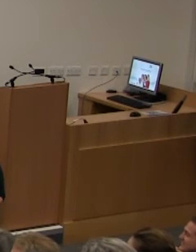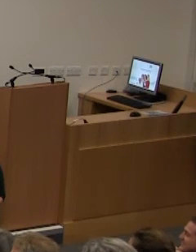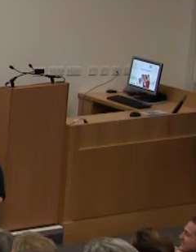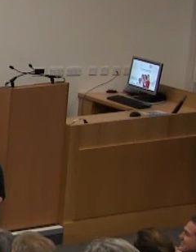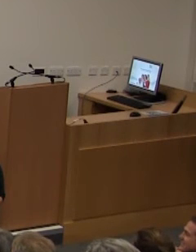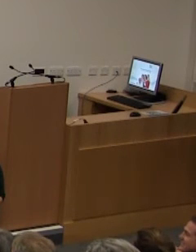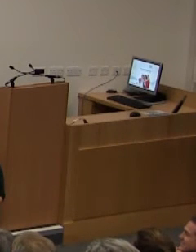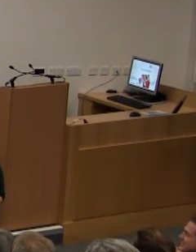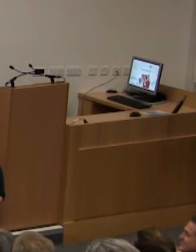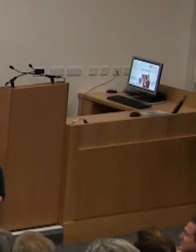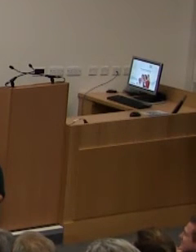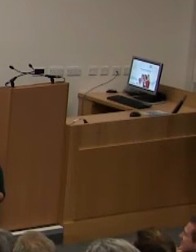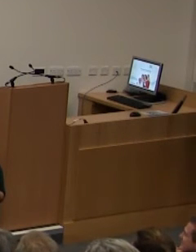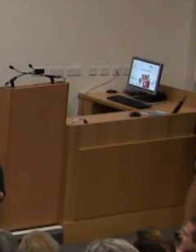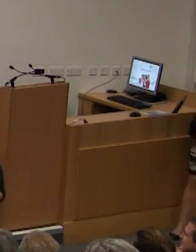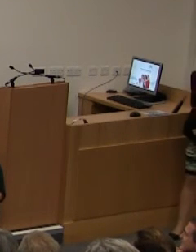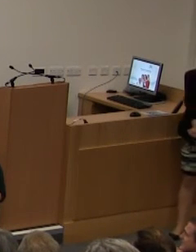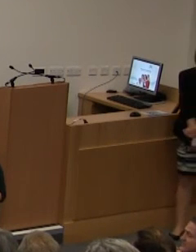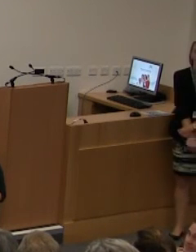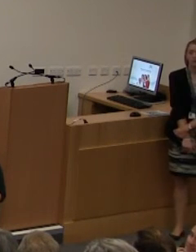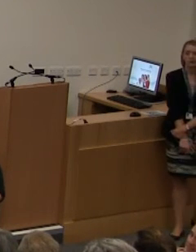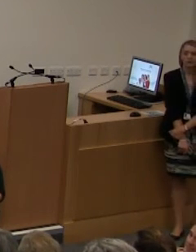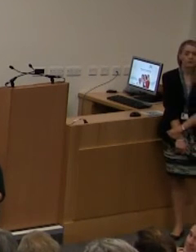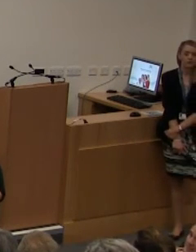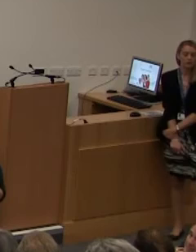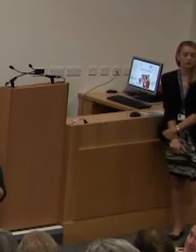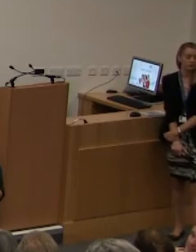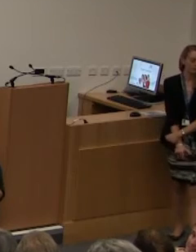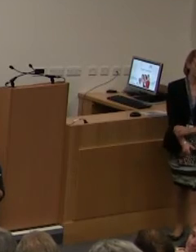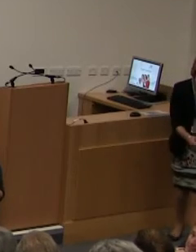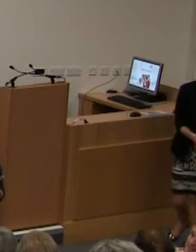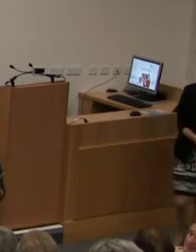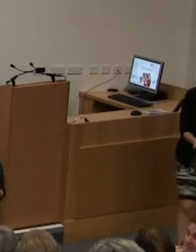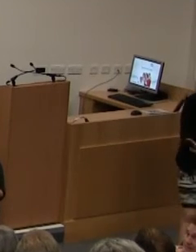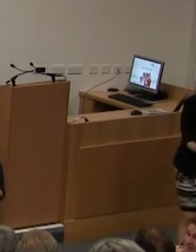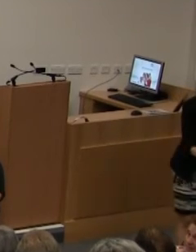Okay, who would like to ask the first question or give the first comment?